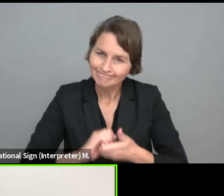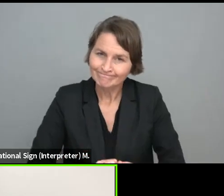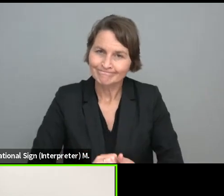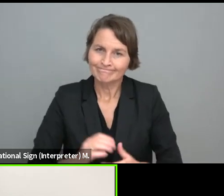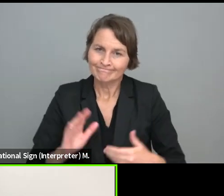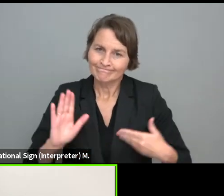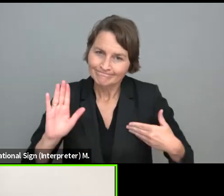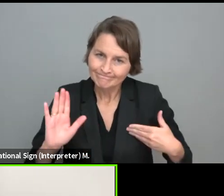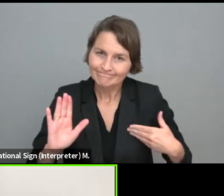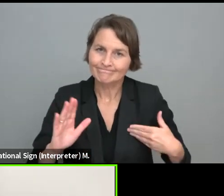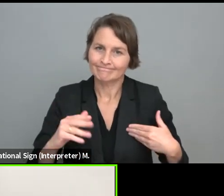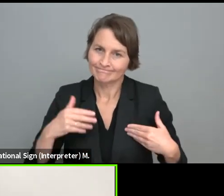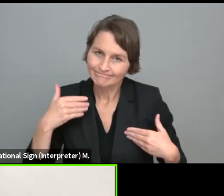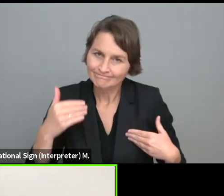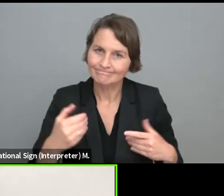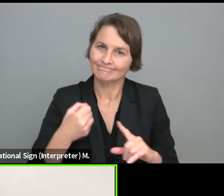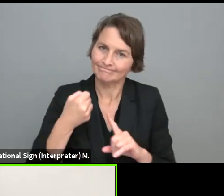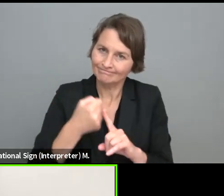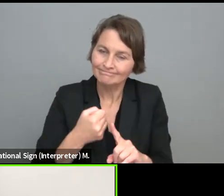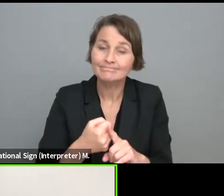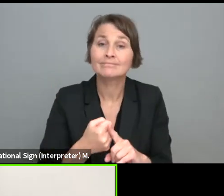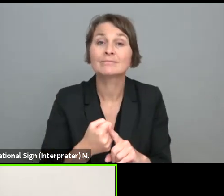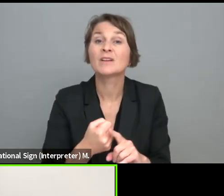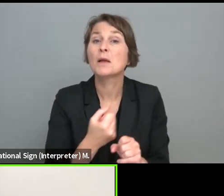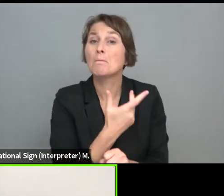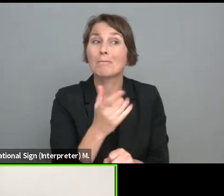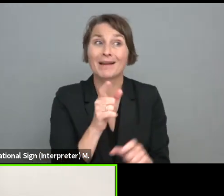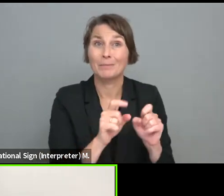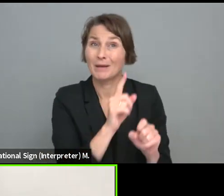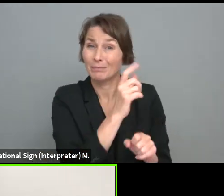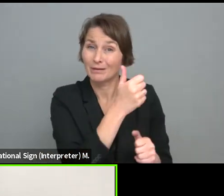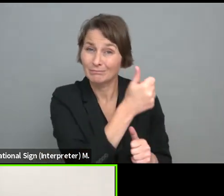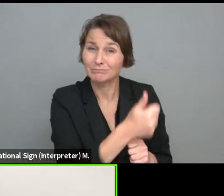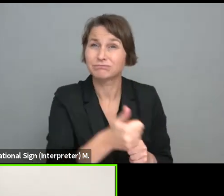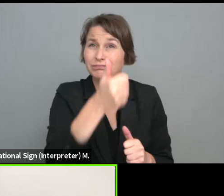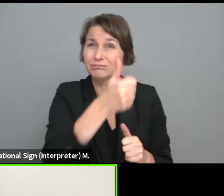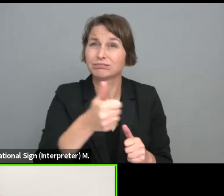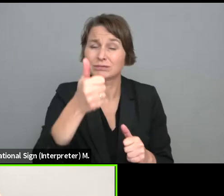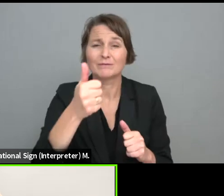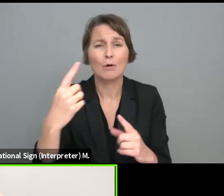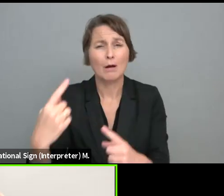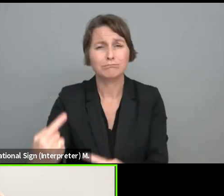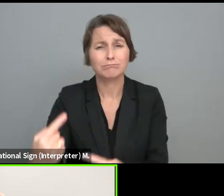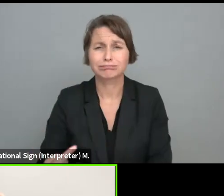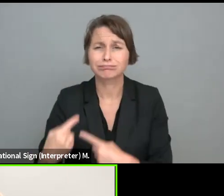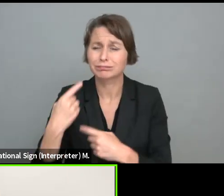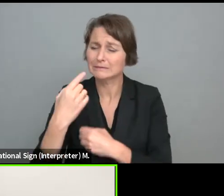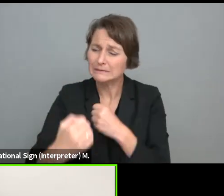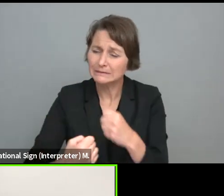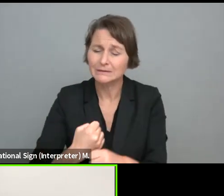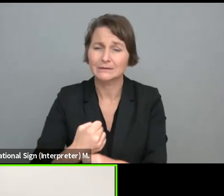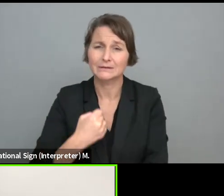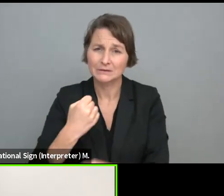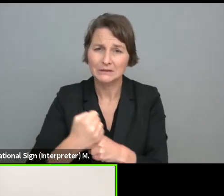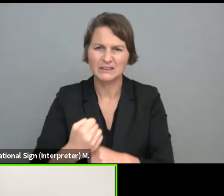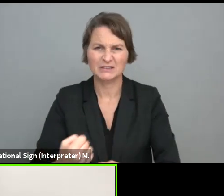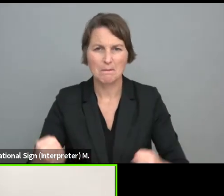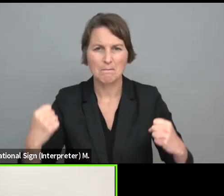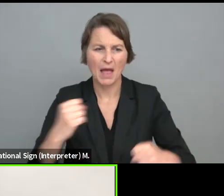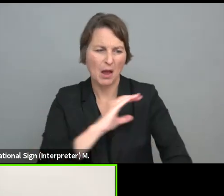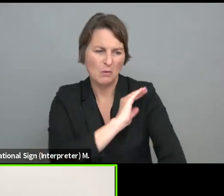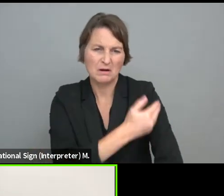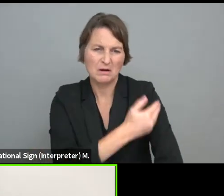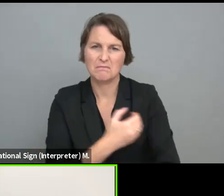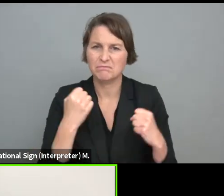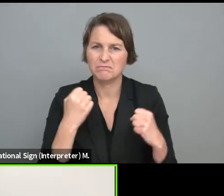there a long time, either them personally or just the person sort of like them. And a lot of these